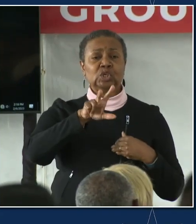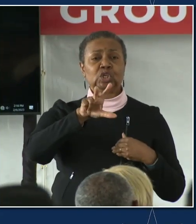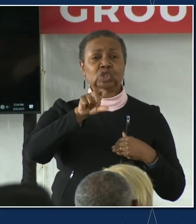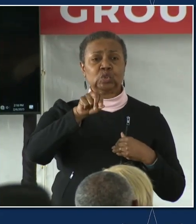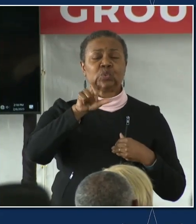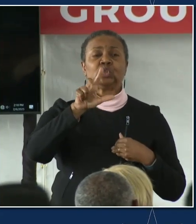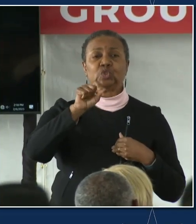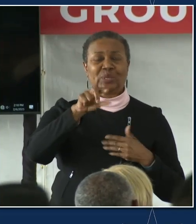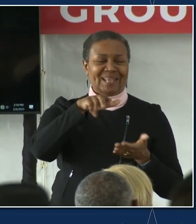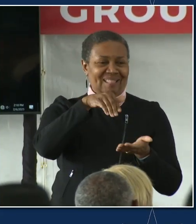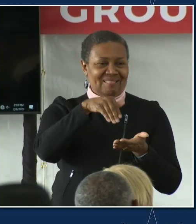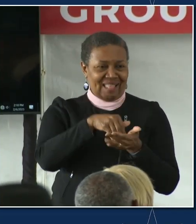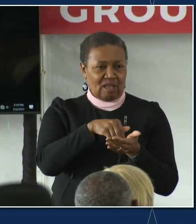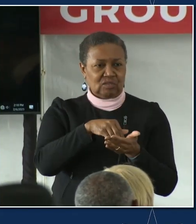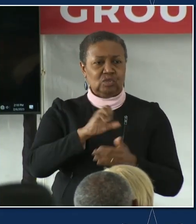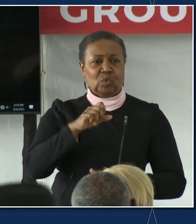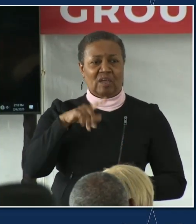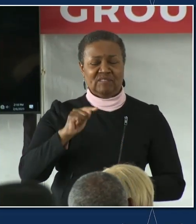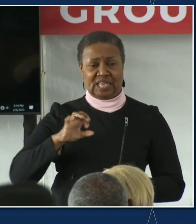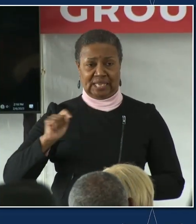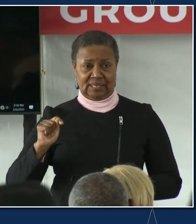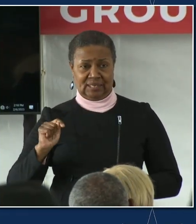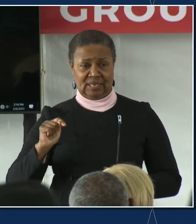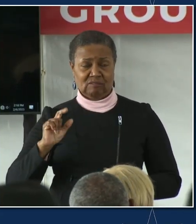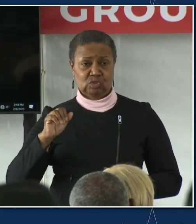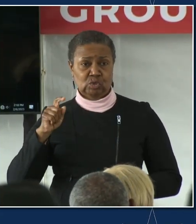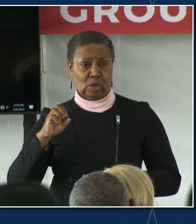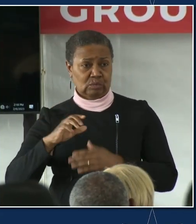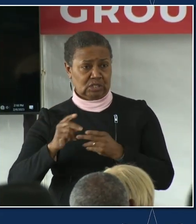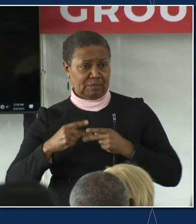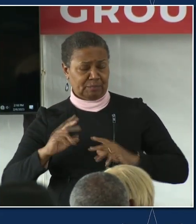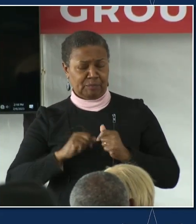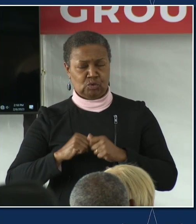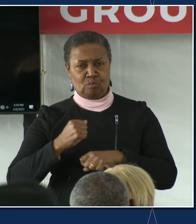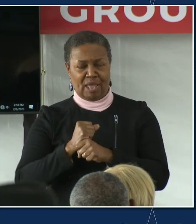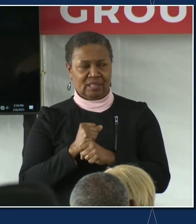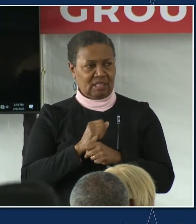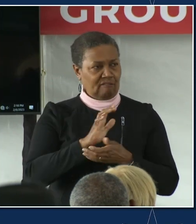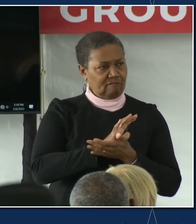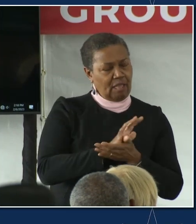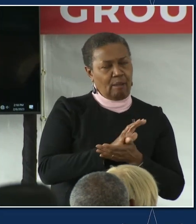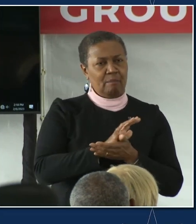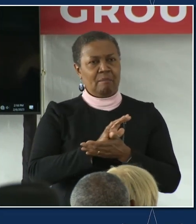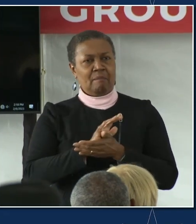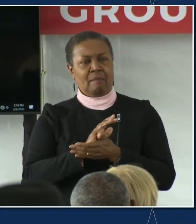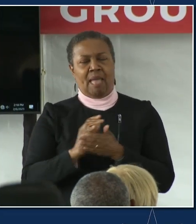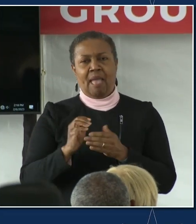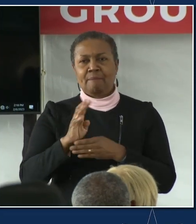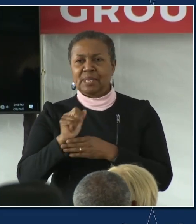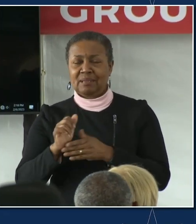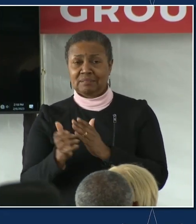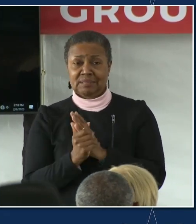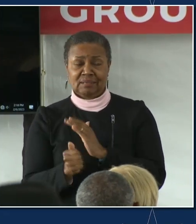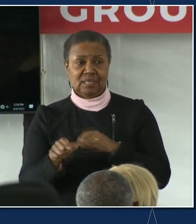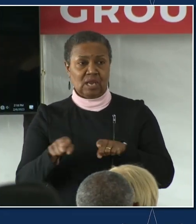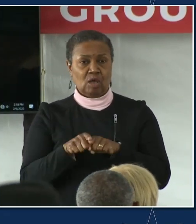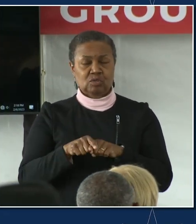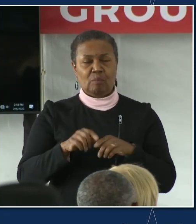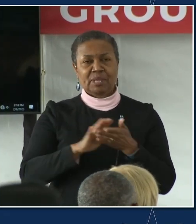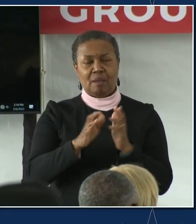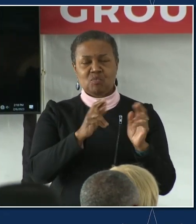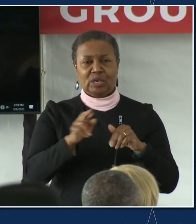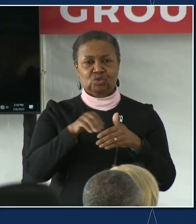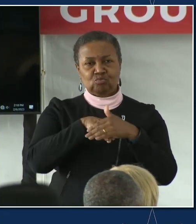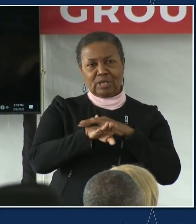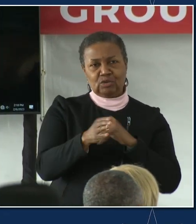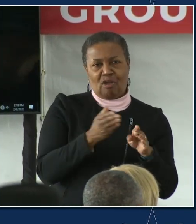220,000 square feet of studio space for residents to develop their film and media skills, as well as prepare to enter a